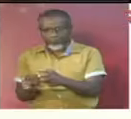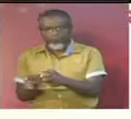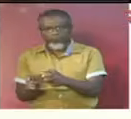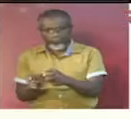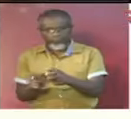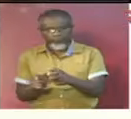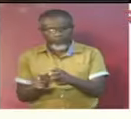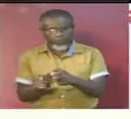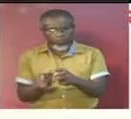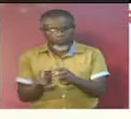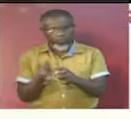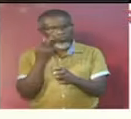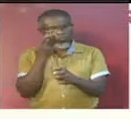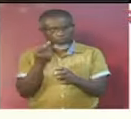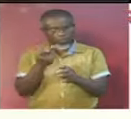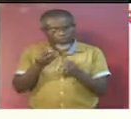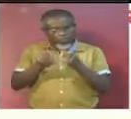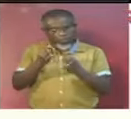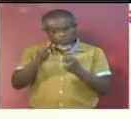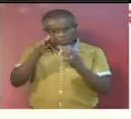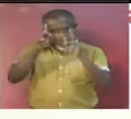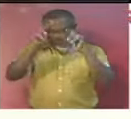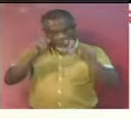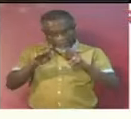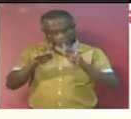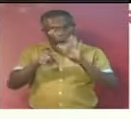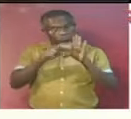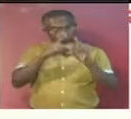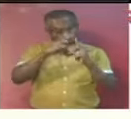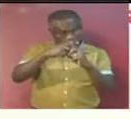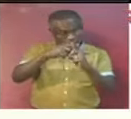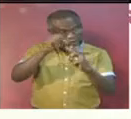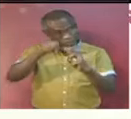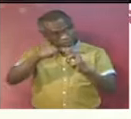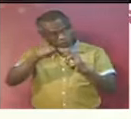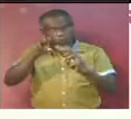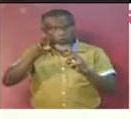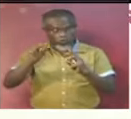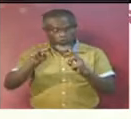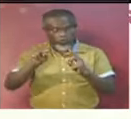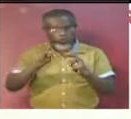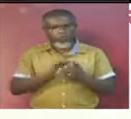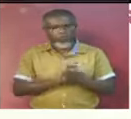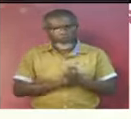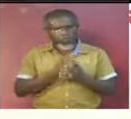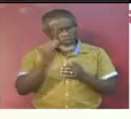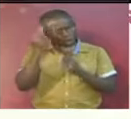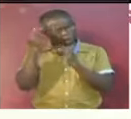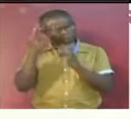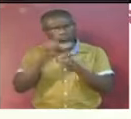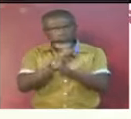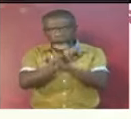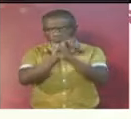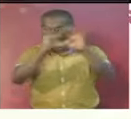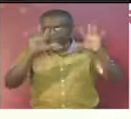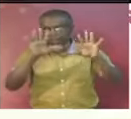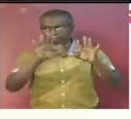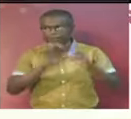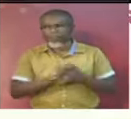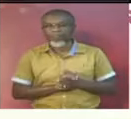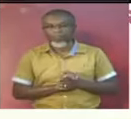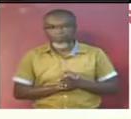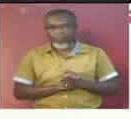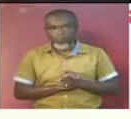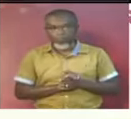test within that family. So hopefully that clarifies that. Now, the shortening of that time period is something that this is